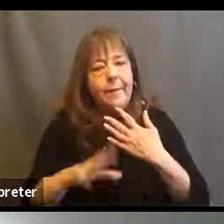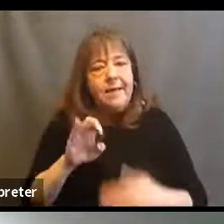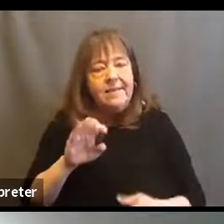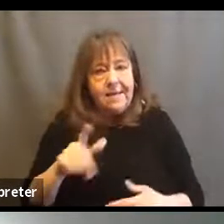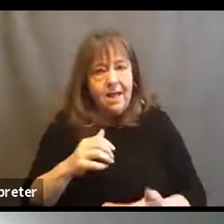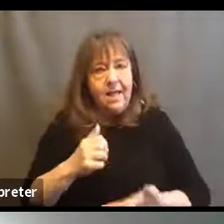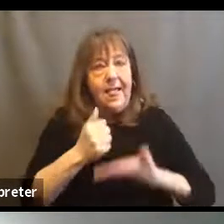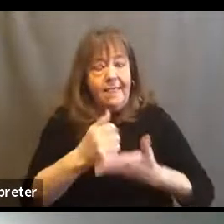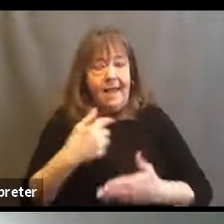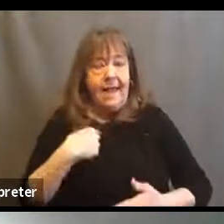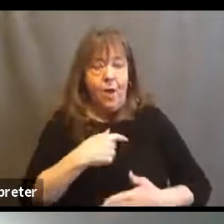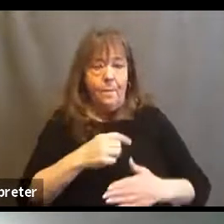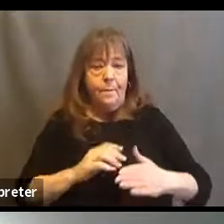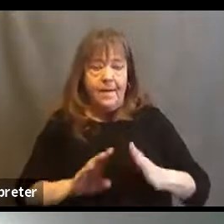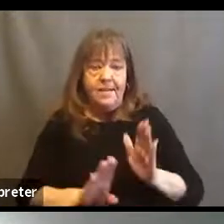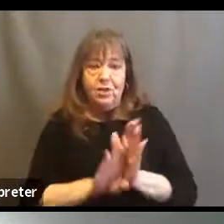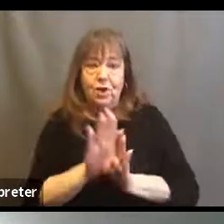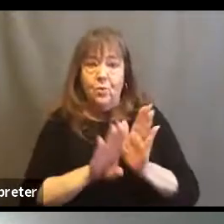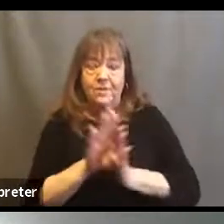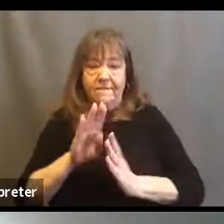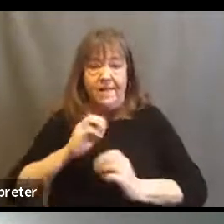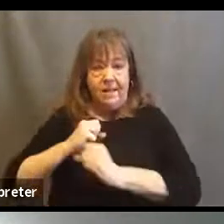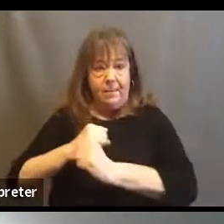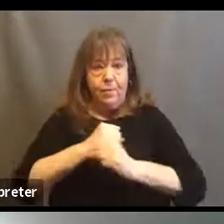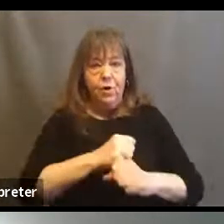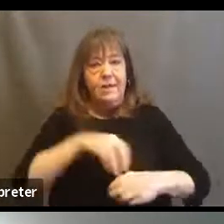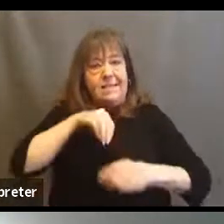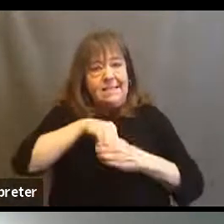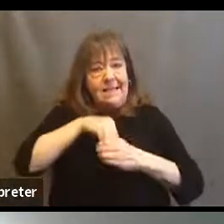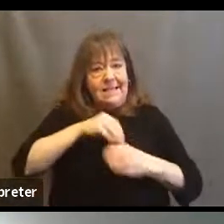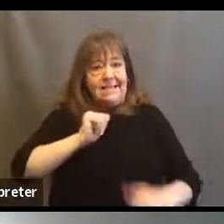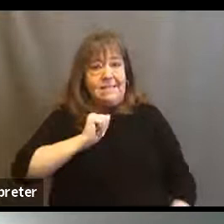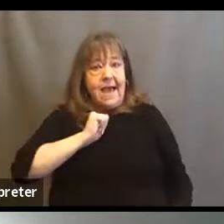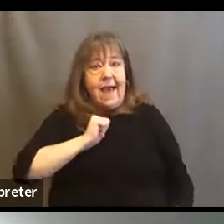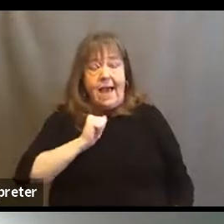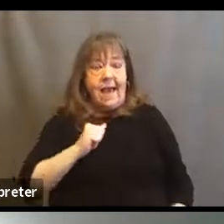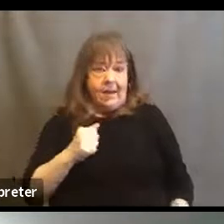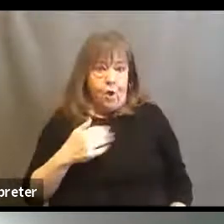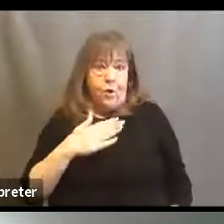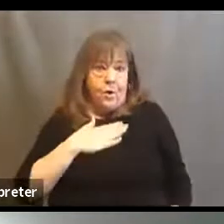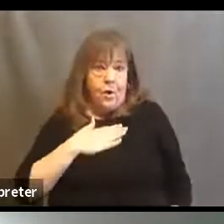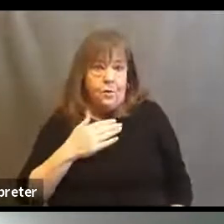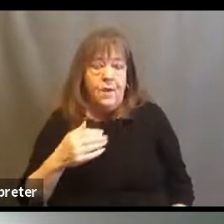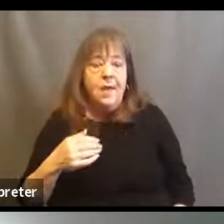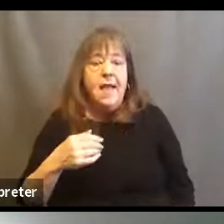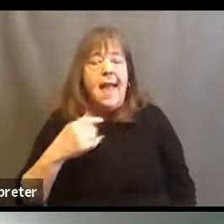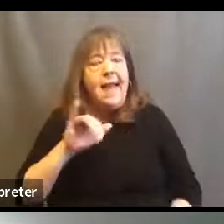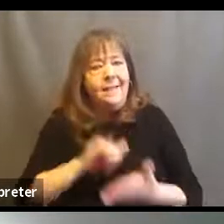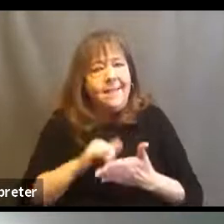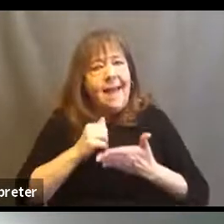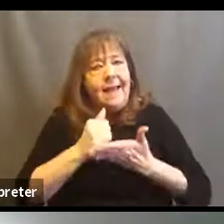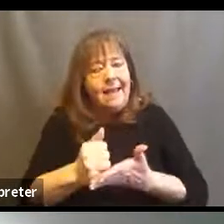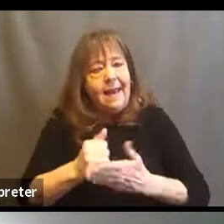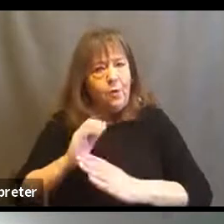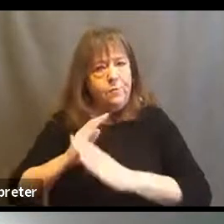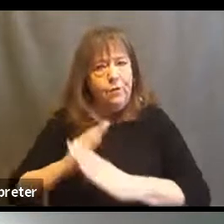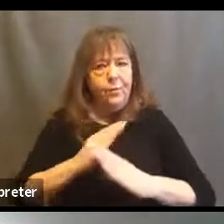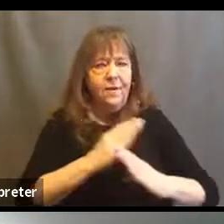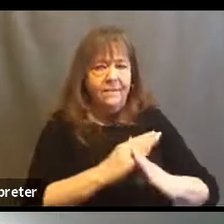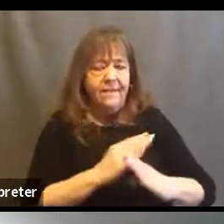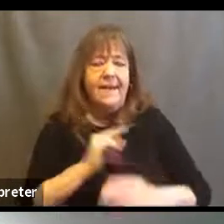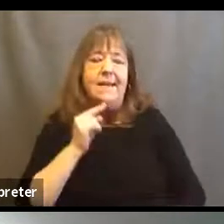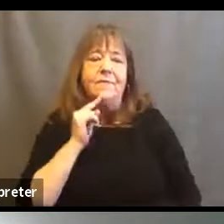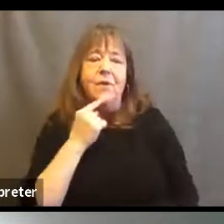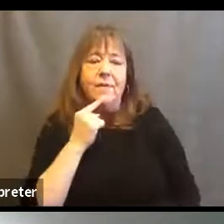develop antibodies in a more rapid production that can also assist, again, in preventing those severe infections. So it's